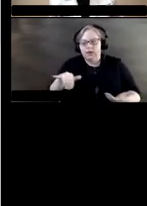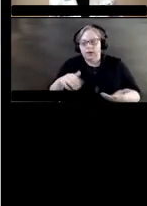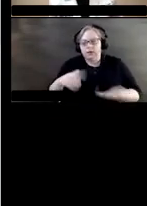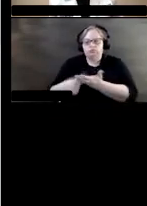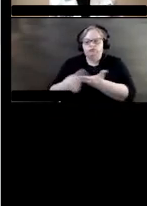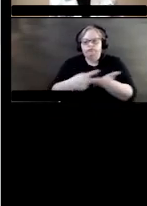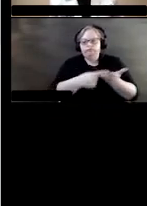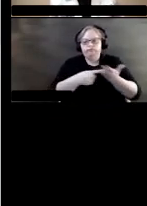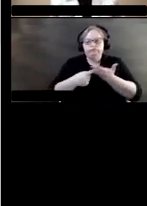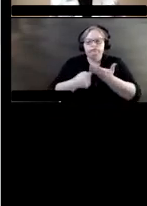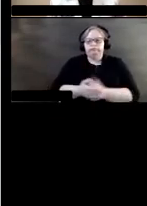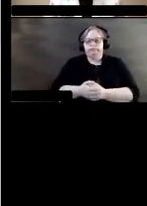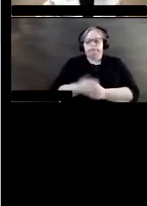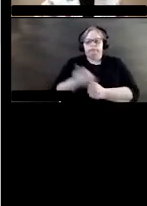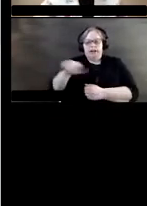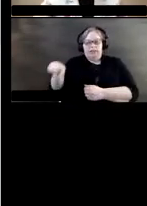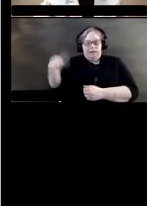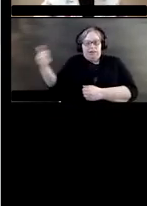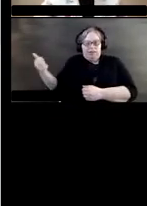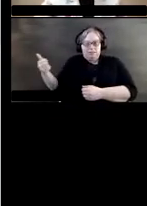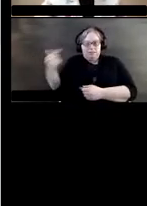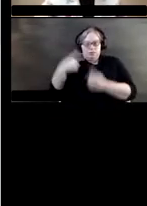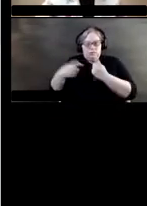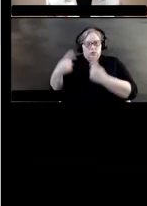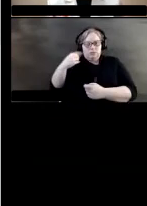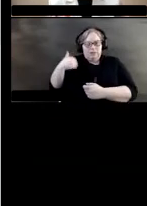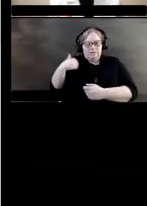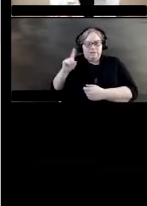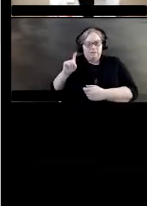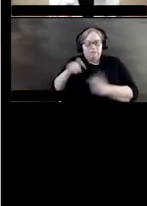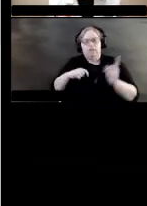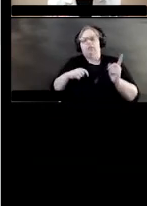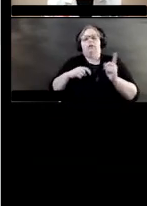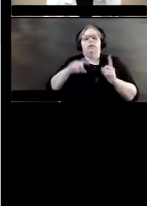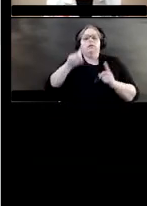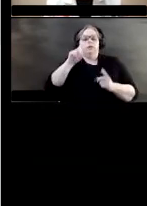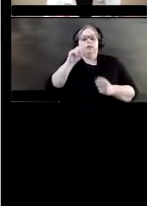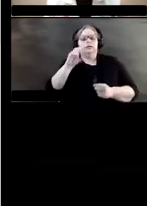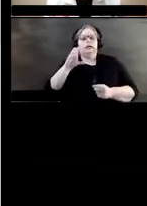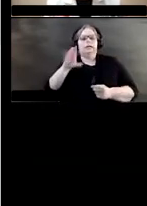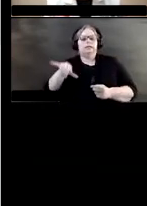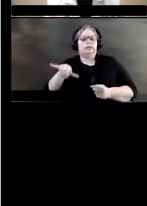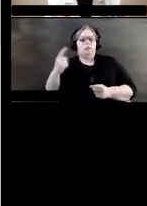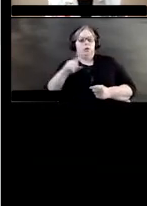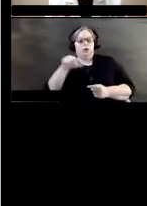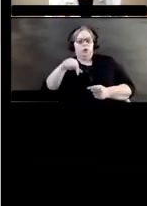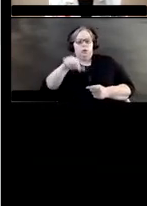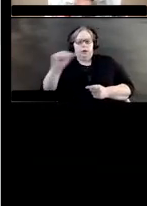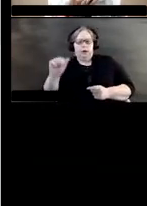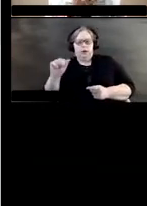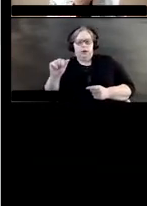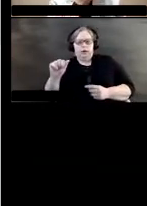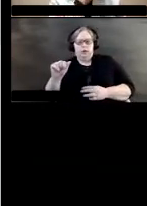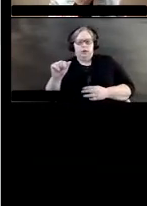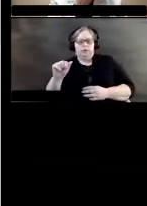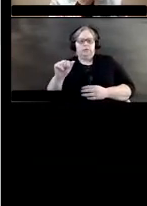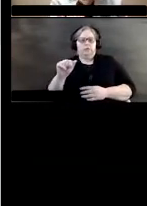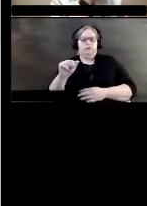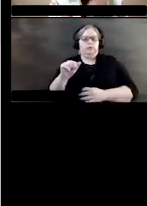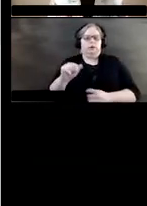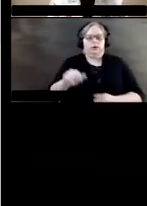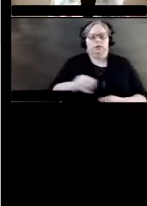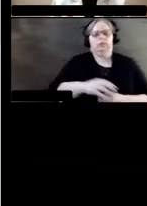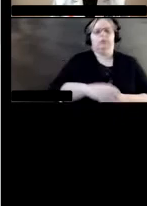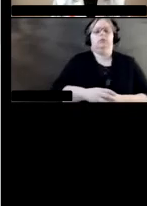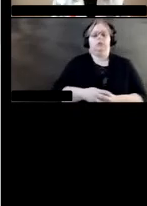Anything else that anybody had a question on? Yeah, Dacy, there was one in the Q&A section. Oh. The question is, does DBS for tremors work